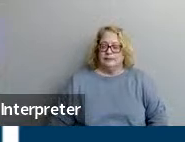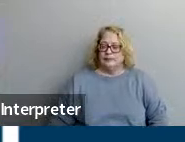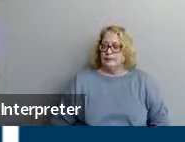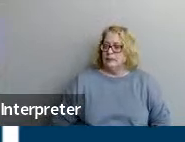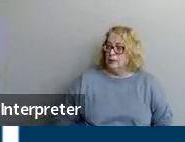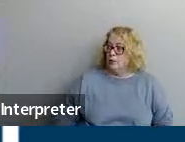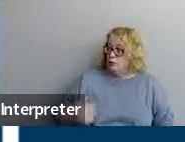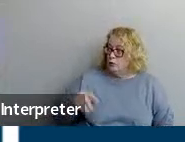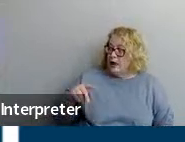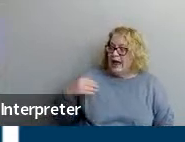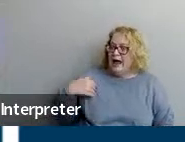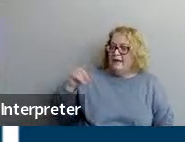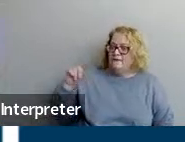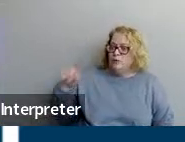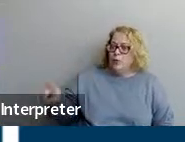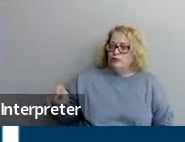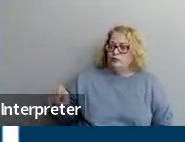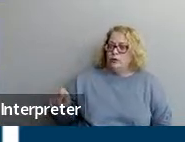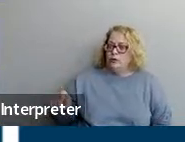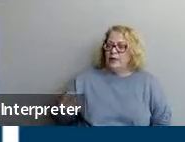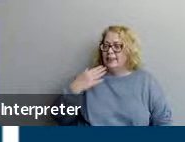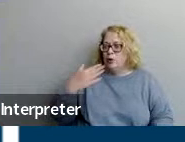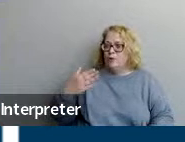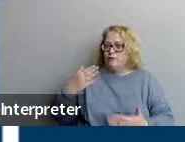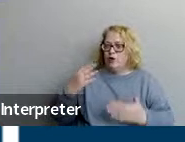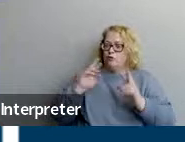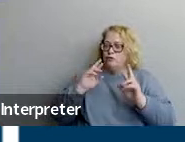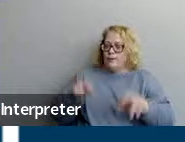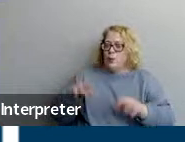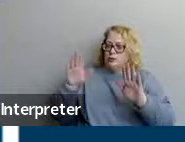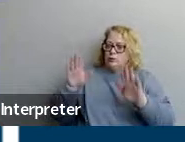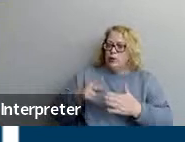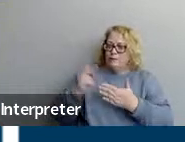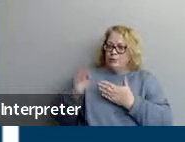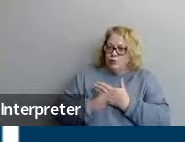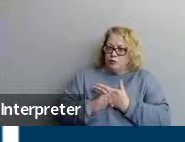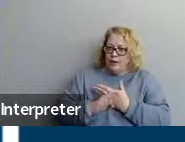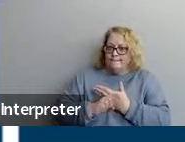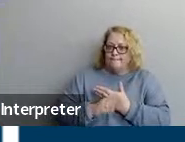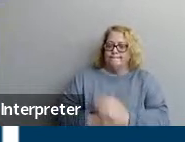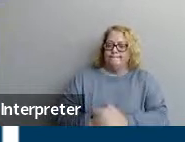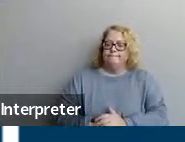questions? Yeah, question. Thank you. Sure. What a wonderful program. Do you have